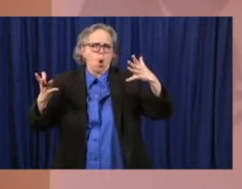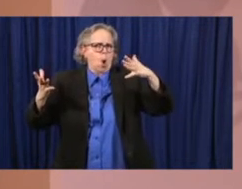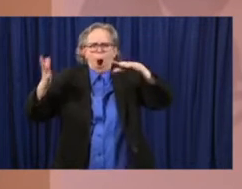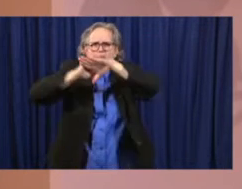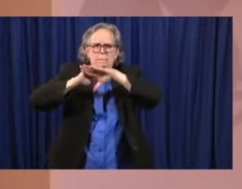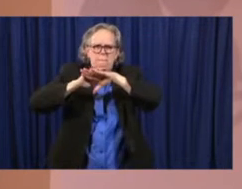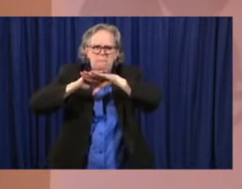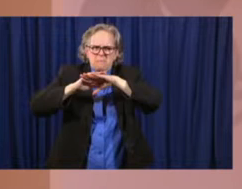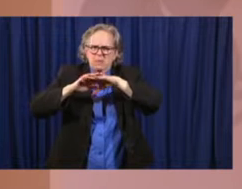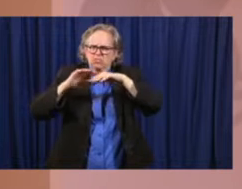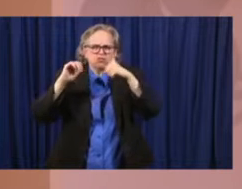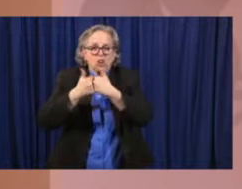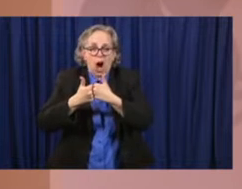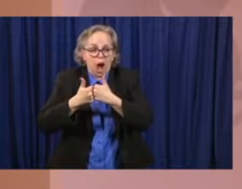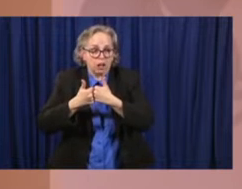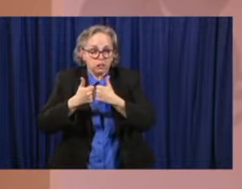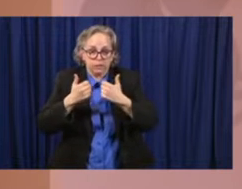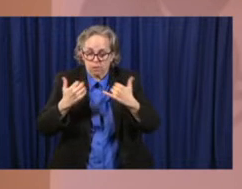challenges that they're facing.